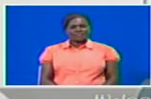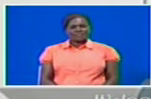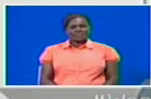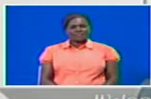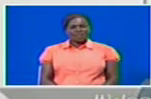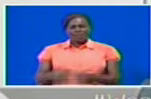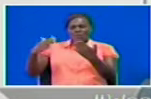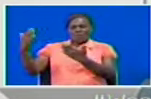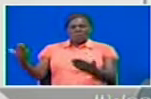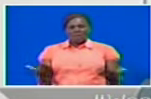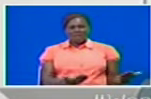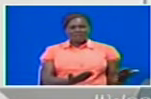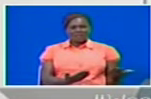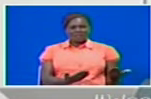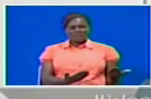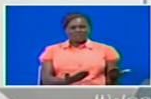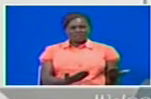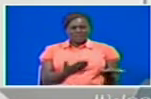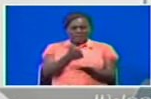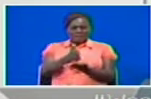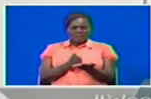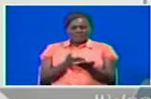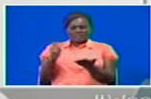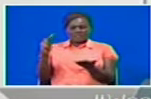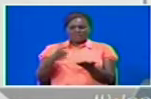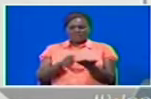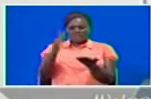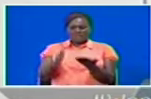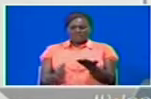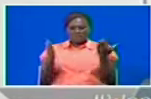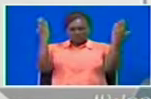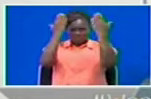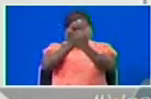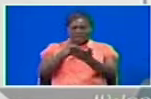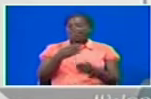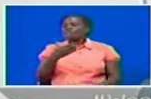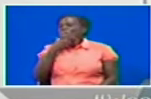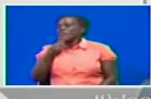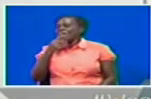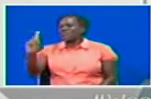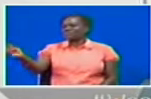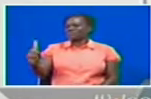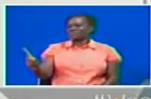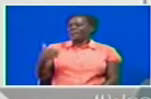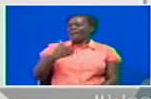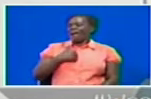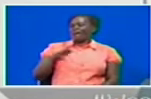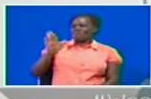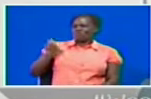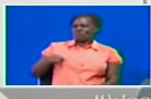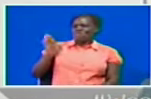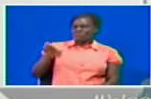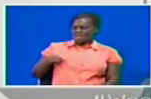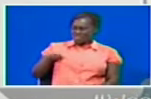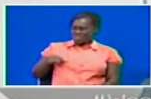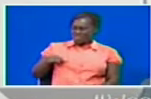Welcome to this particular segment of KTN Weekend Prime. Tonight we don't have the men behind power, but we have the